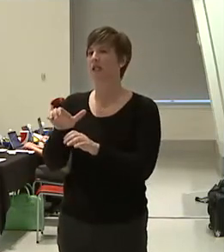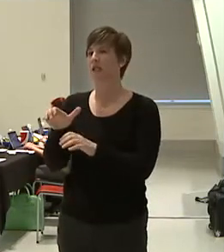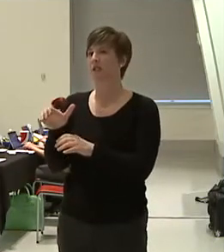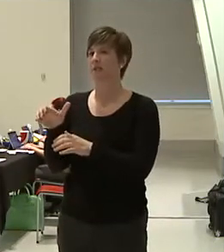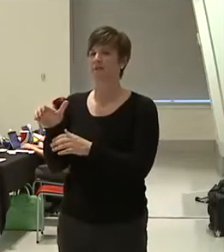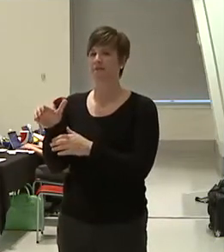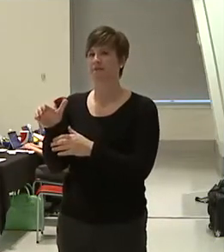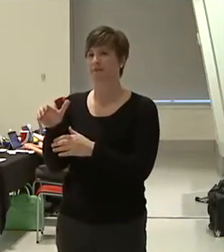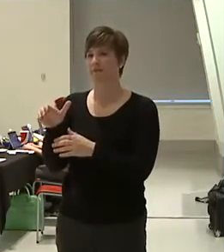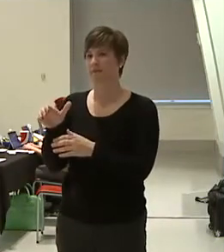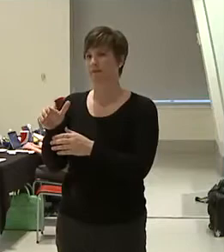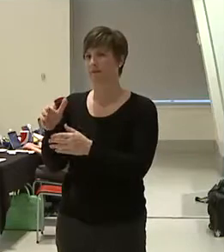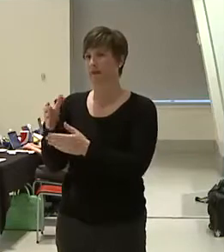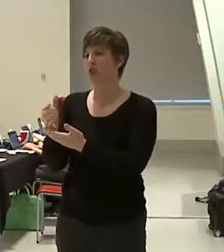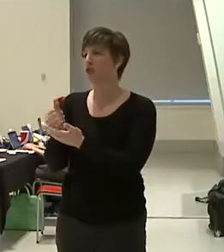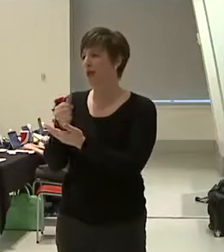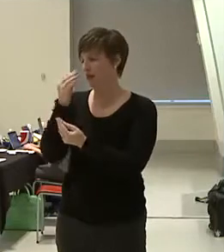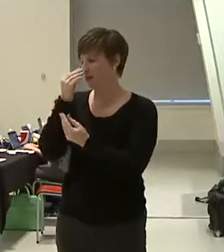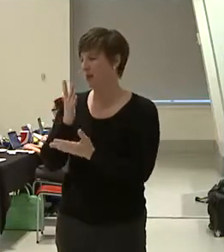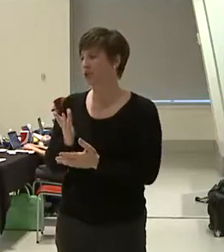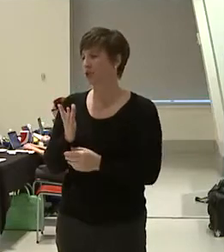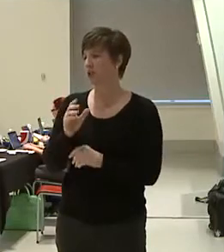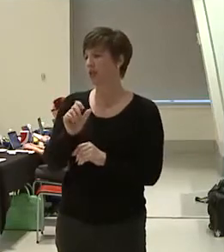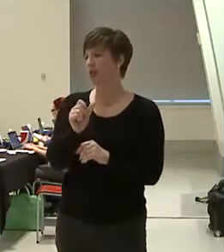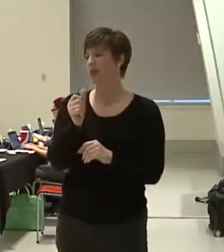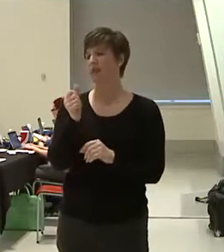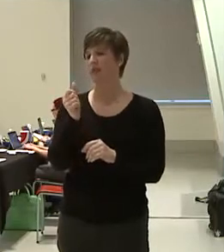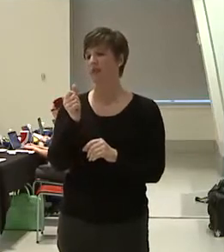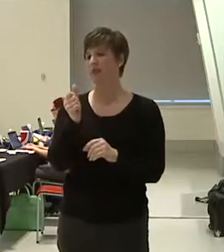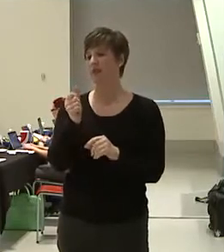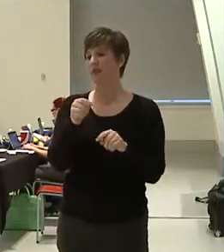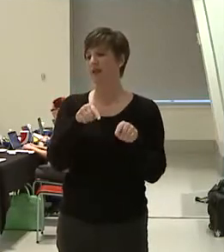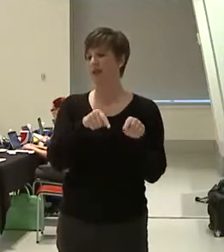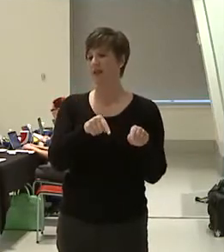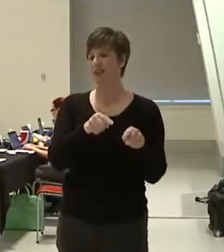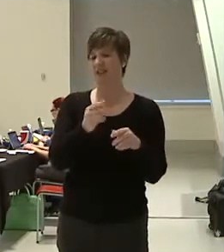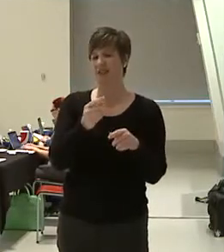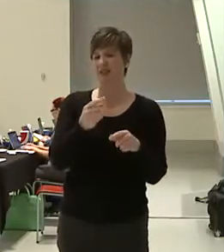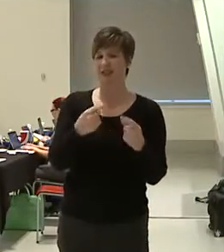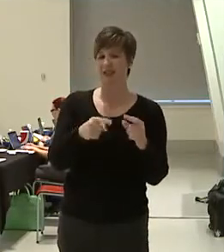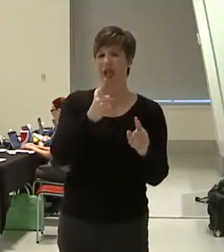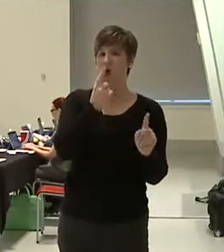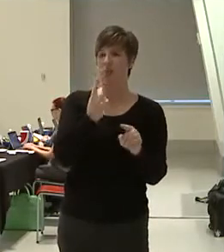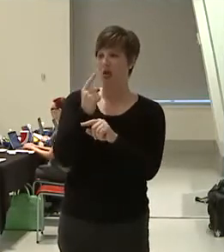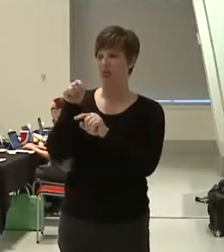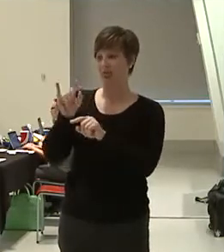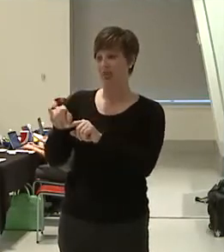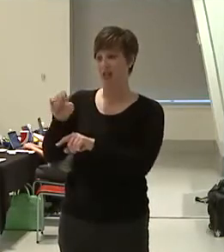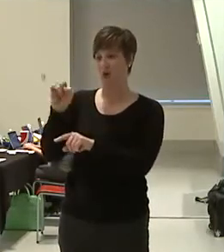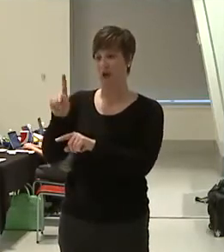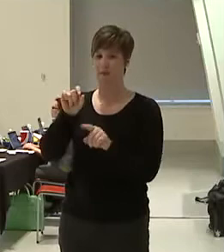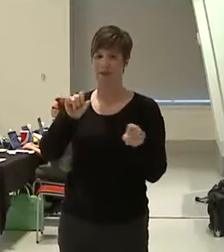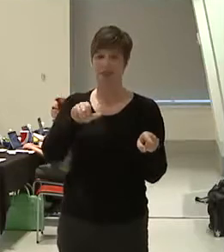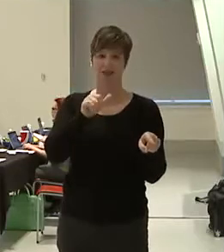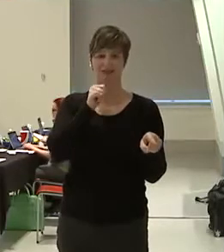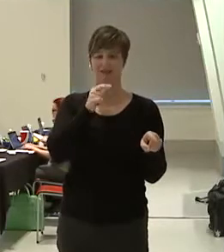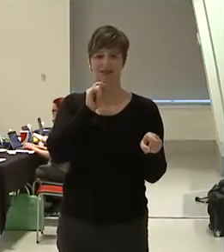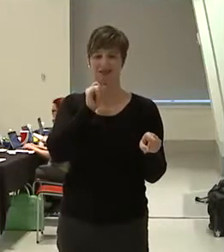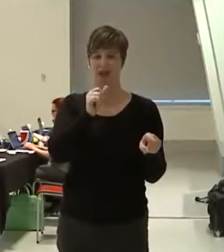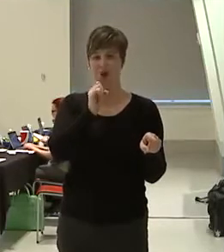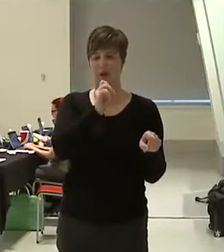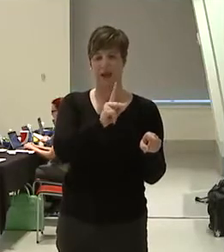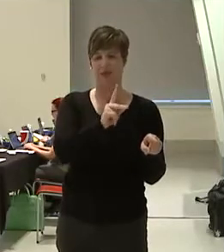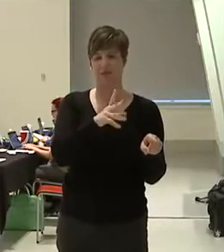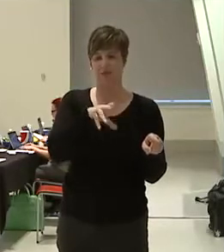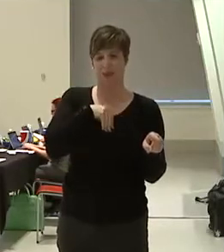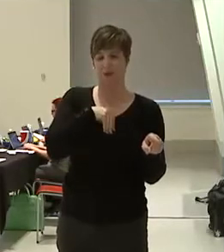people say, well, on the other, the other argument, on the other side of the fence, argue one is okay and not the other, and vice versa.